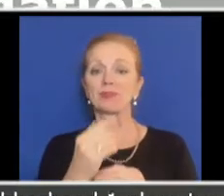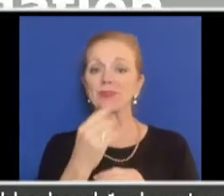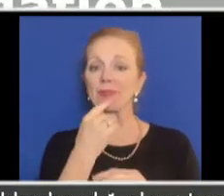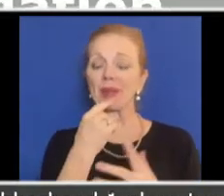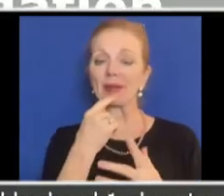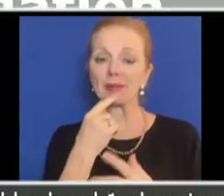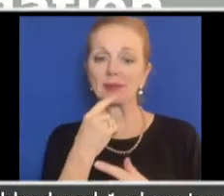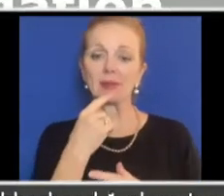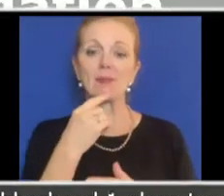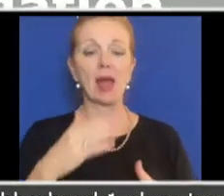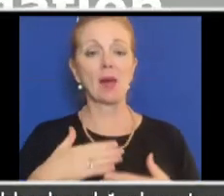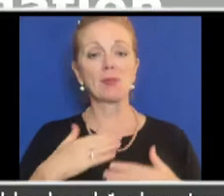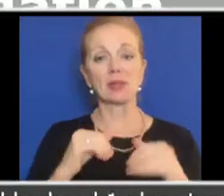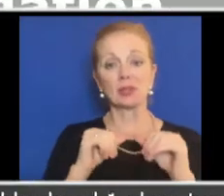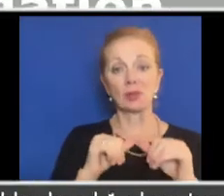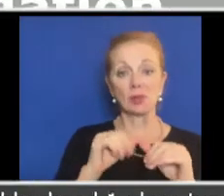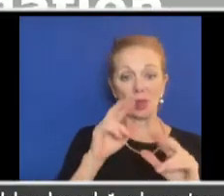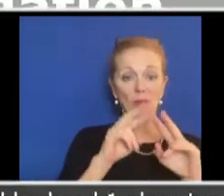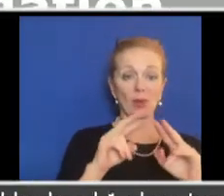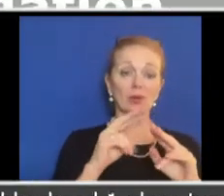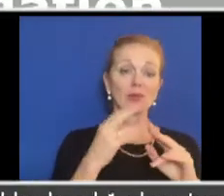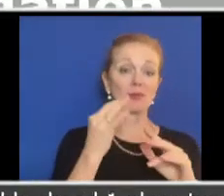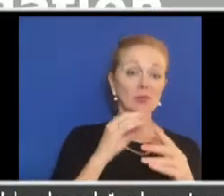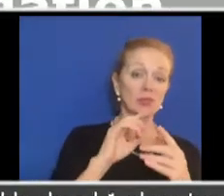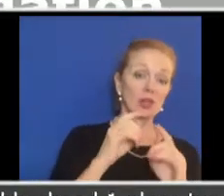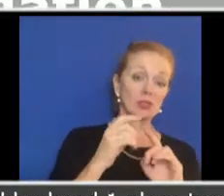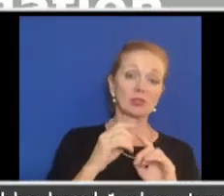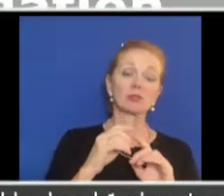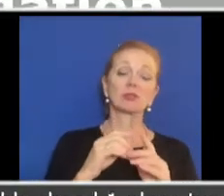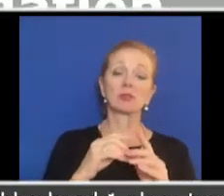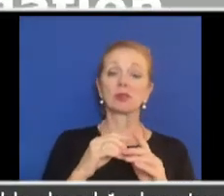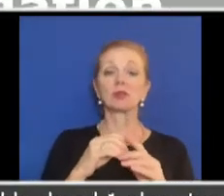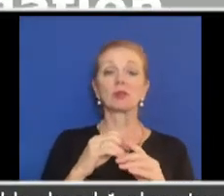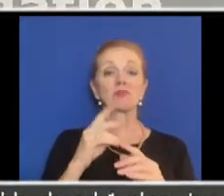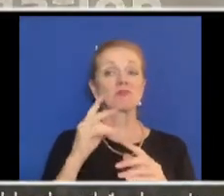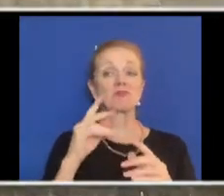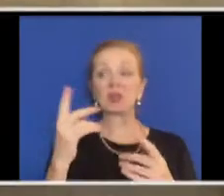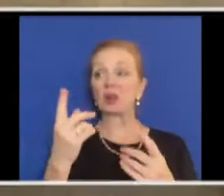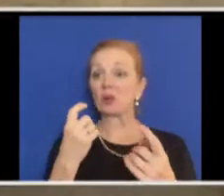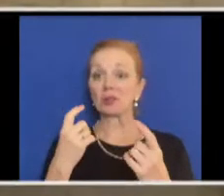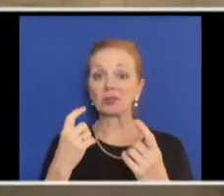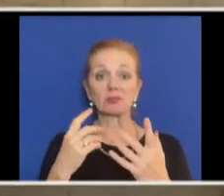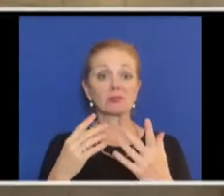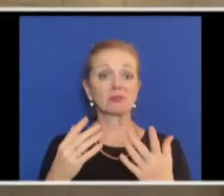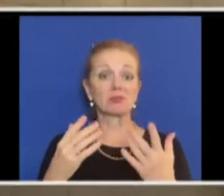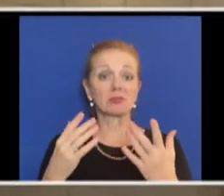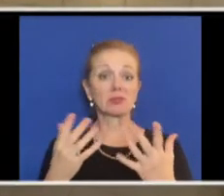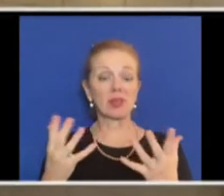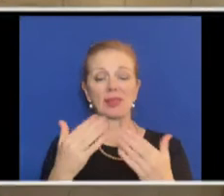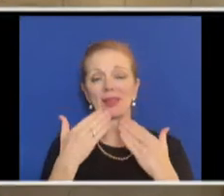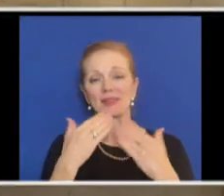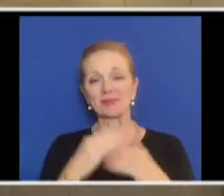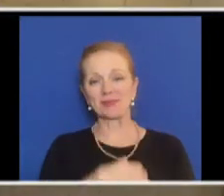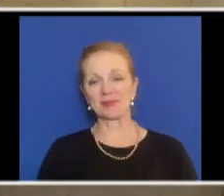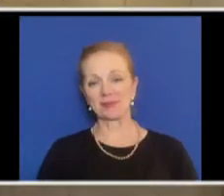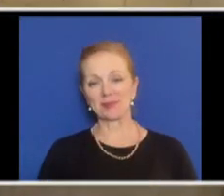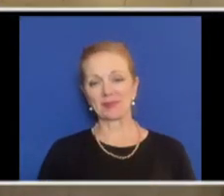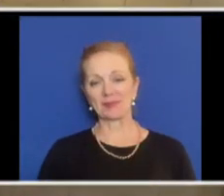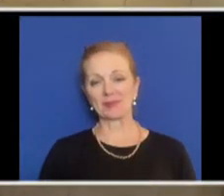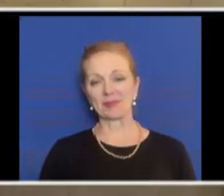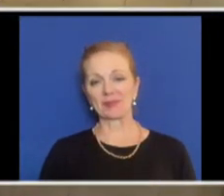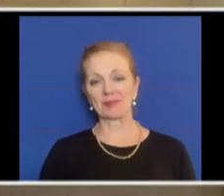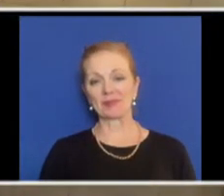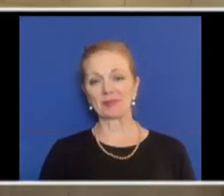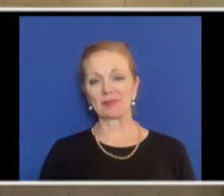be happy to continue looking at it should we get some changes to the petition so we'll take any questions following petitioners presentation thank you thank you very much